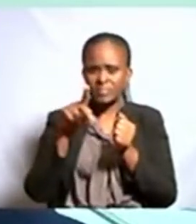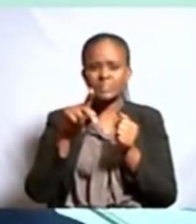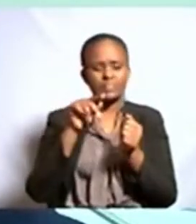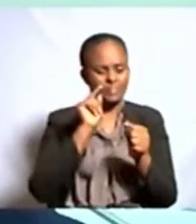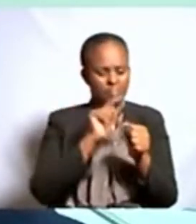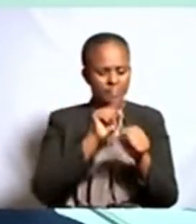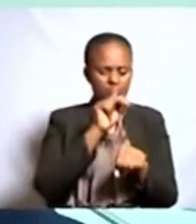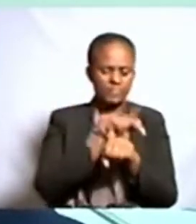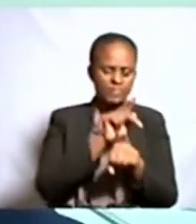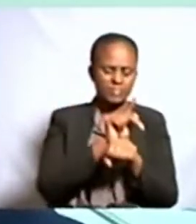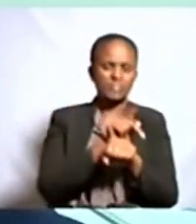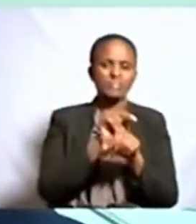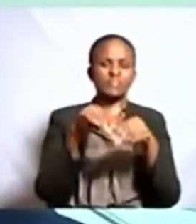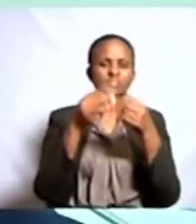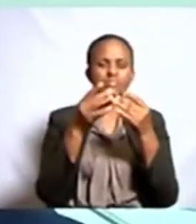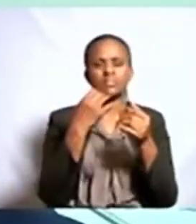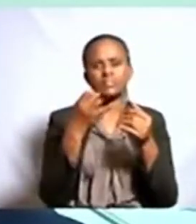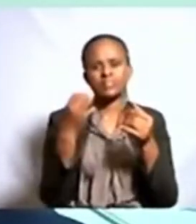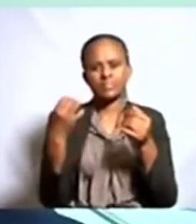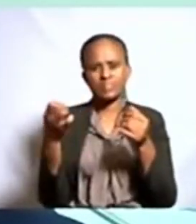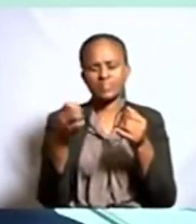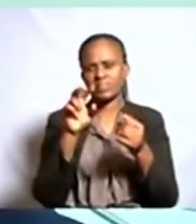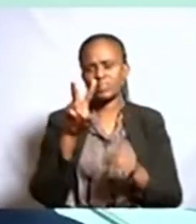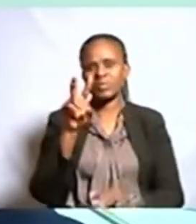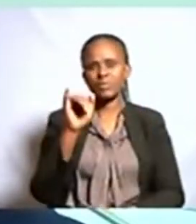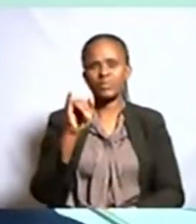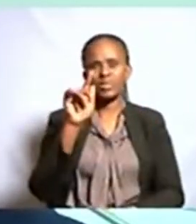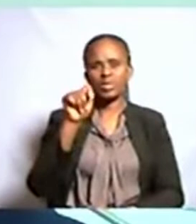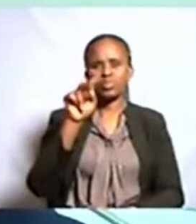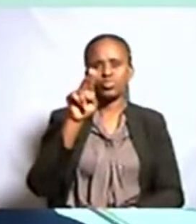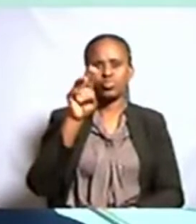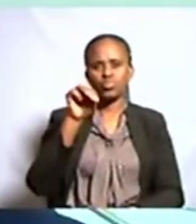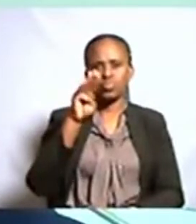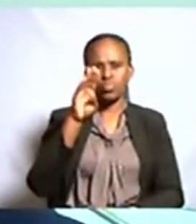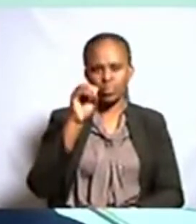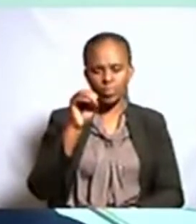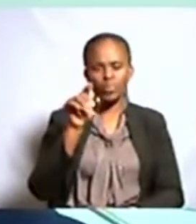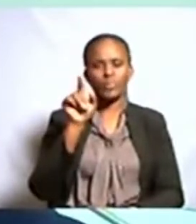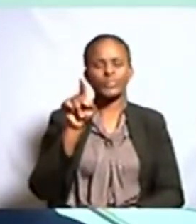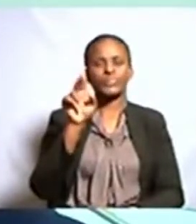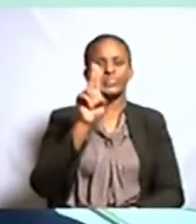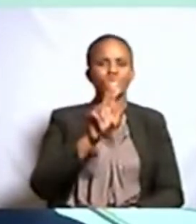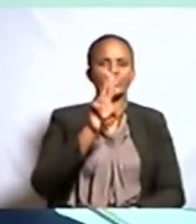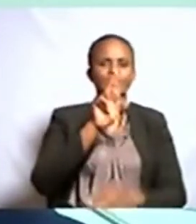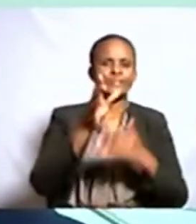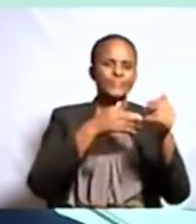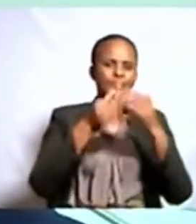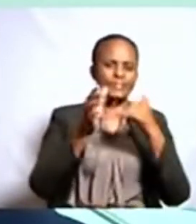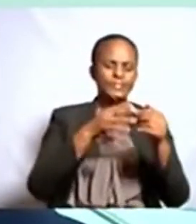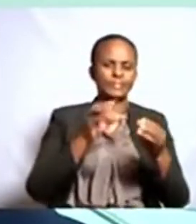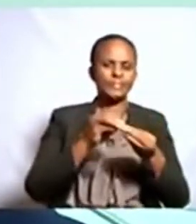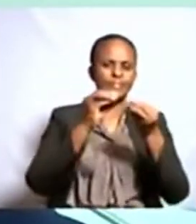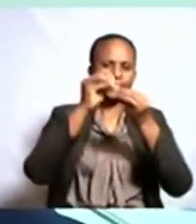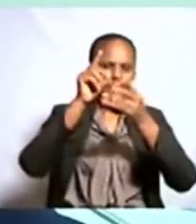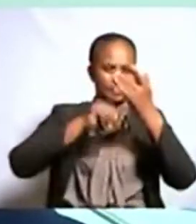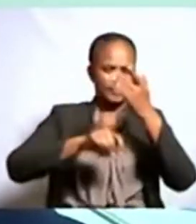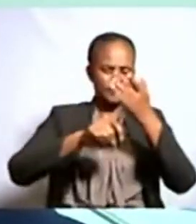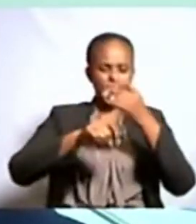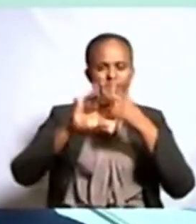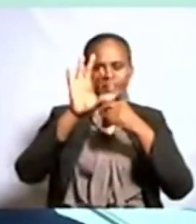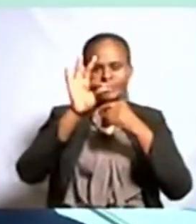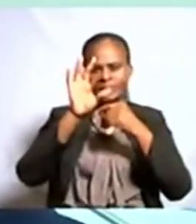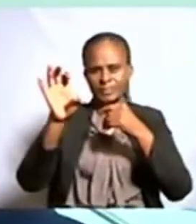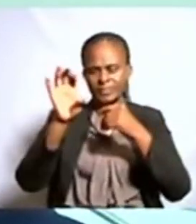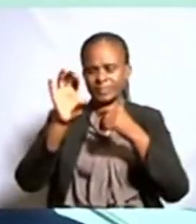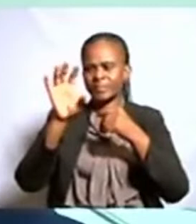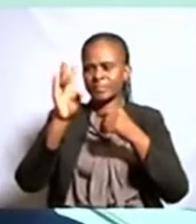for supply and delivery of a set of equipment to Vitumbo Investment using simplified bidding at a total contract sum of